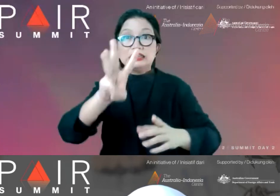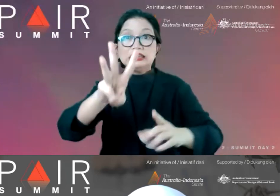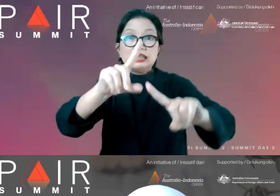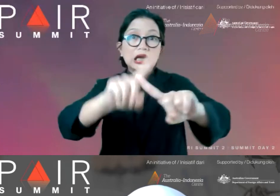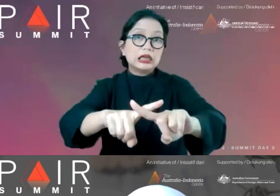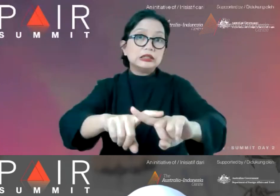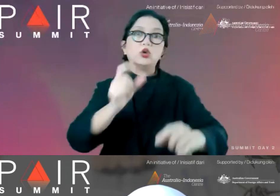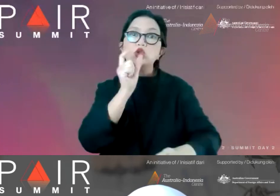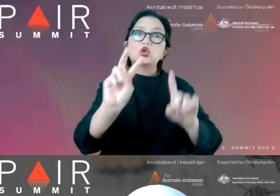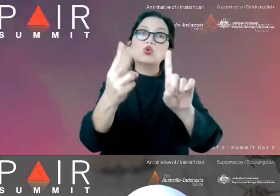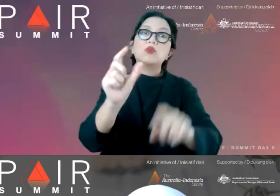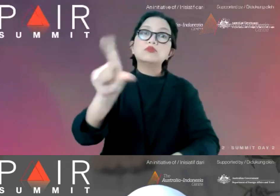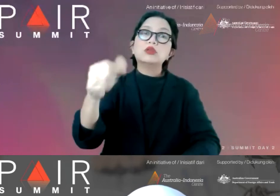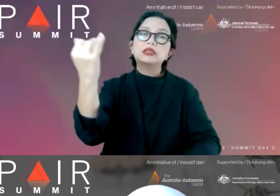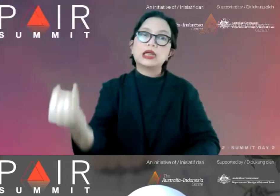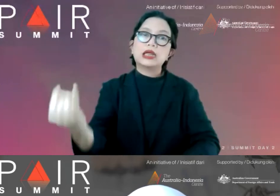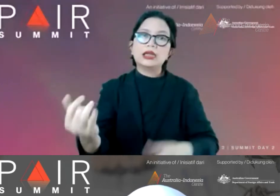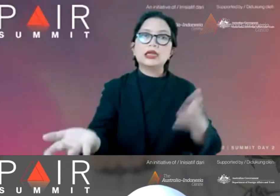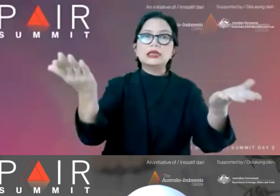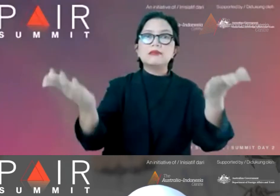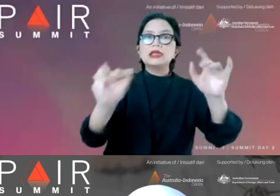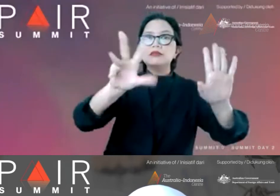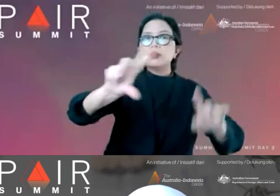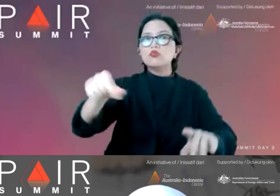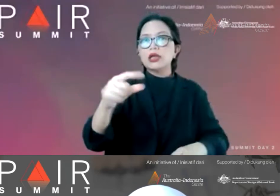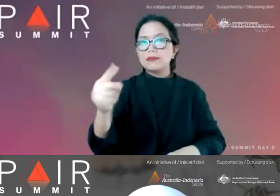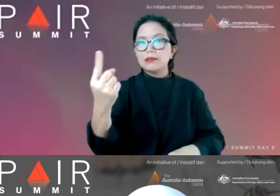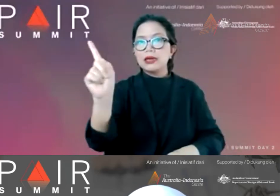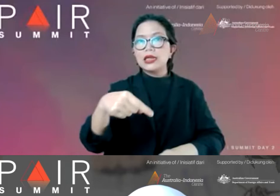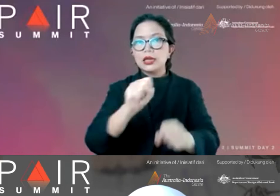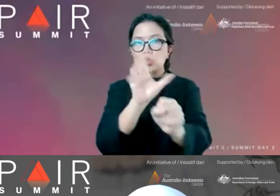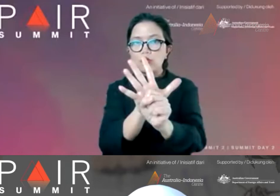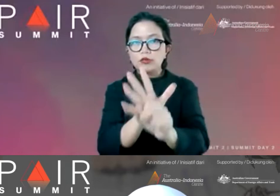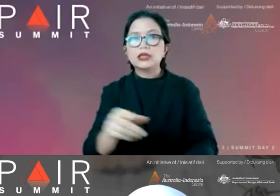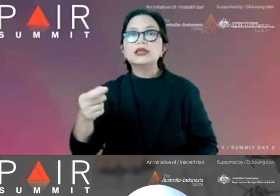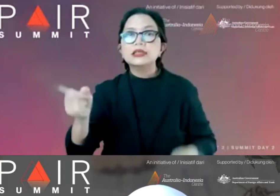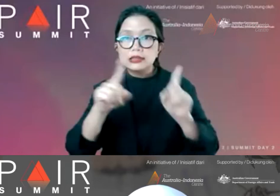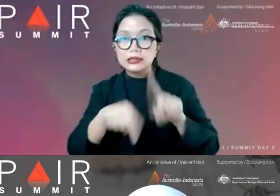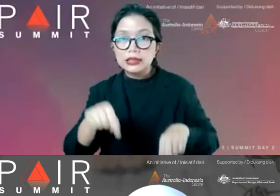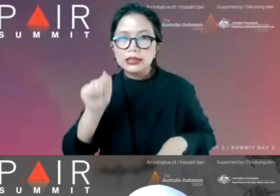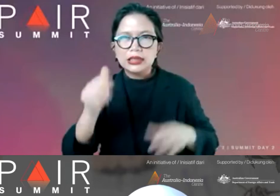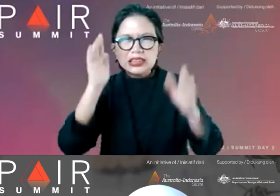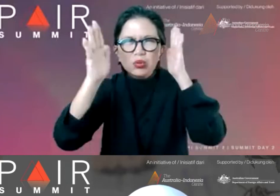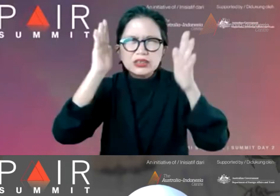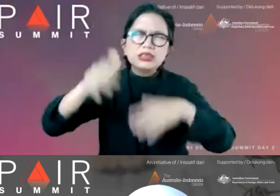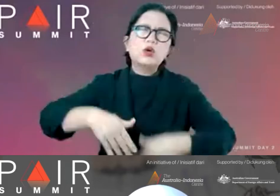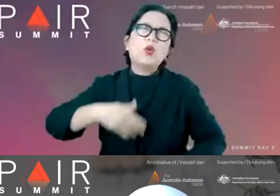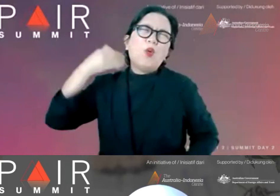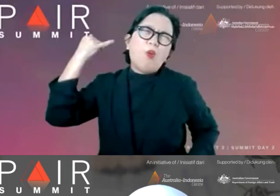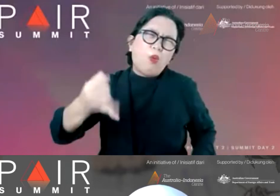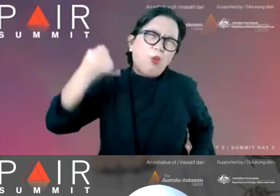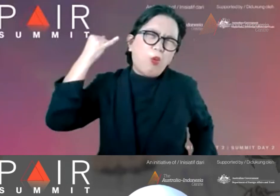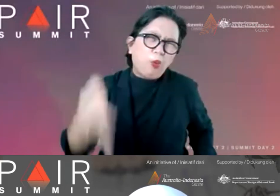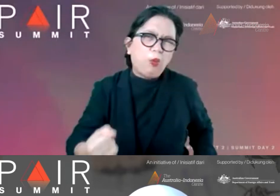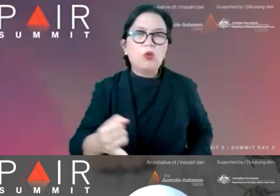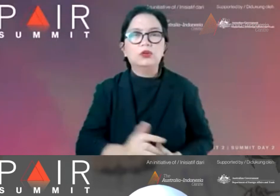of the COVID. So it's really, really, really severe condition. But my last point